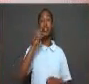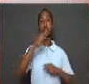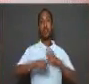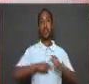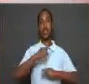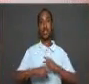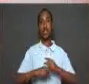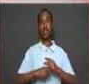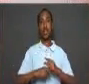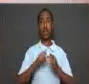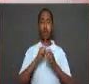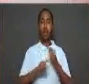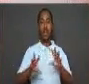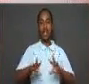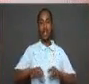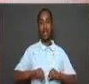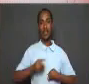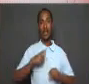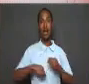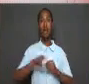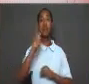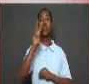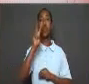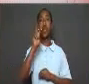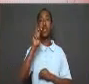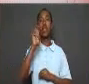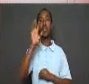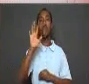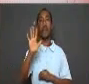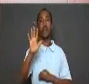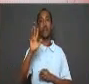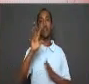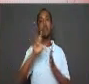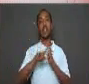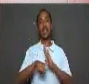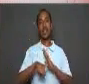process only takes about 25 minutes.